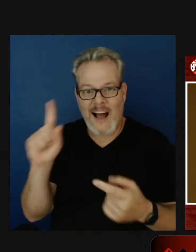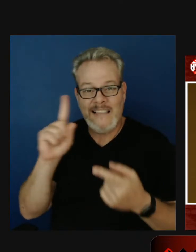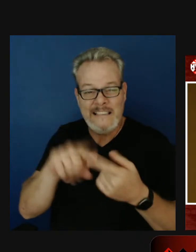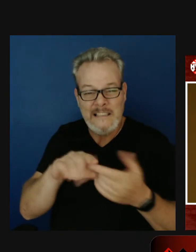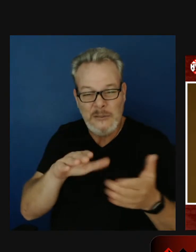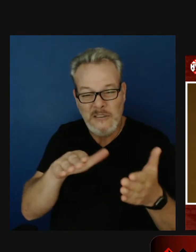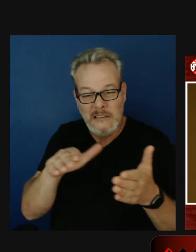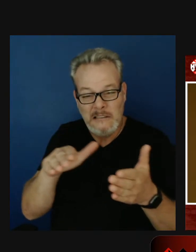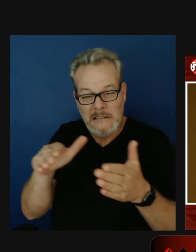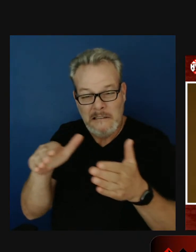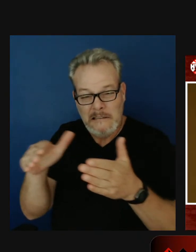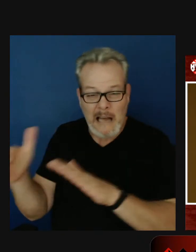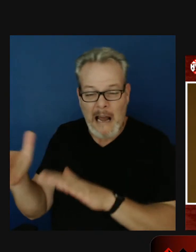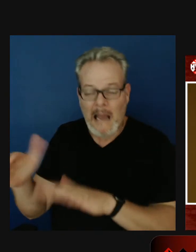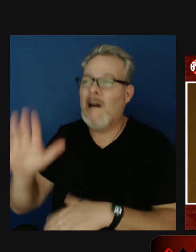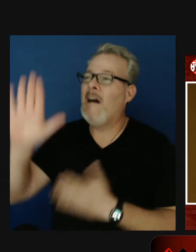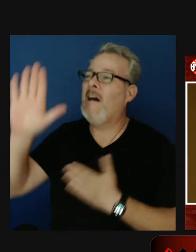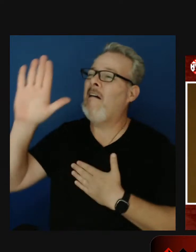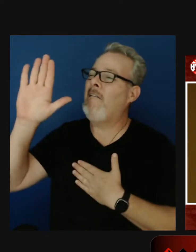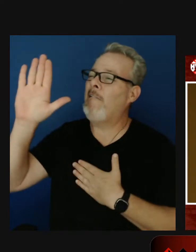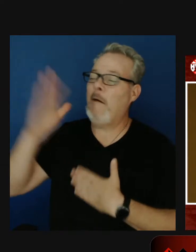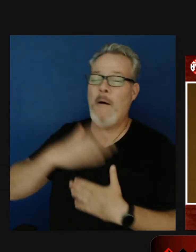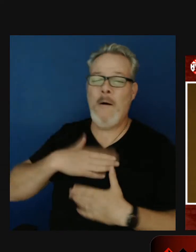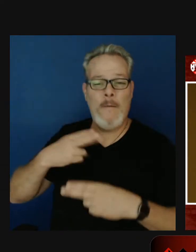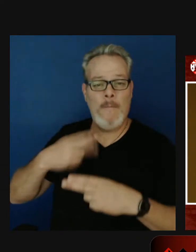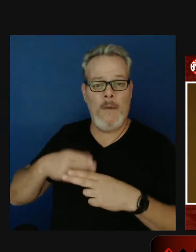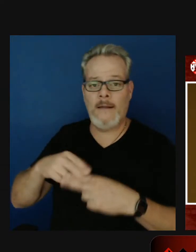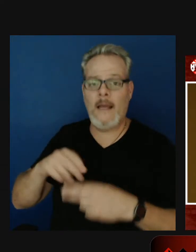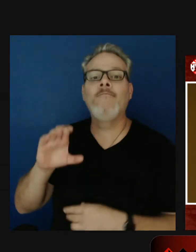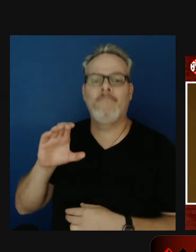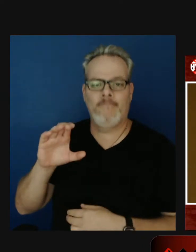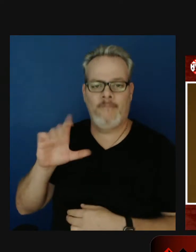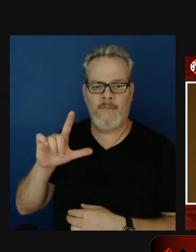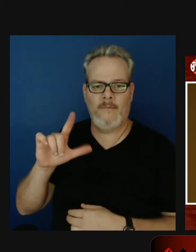no, my name is Clarence King, and